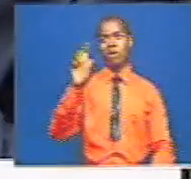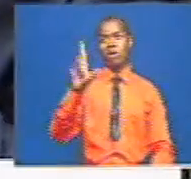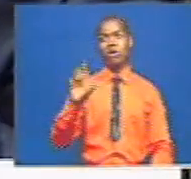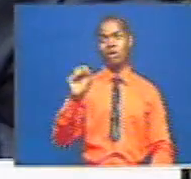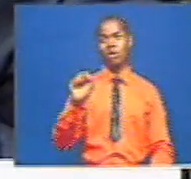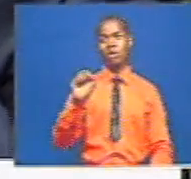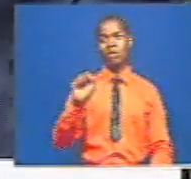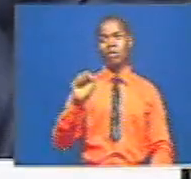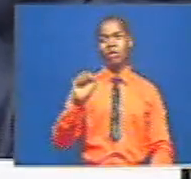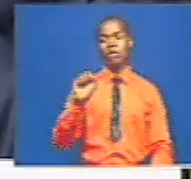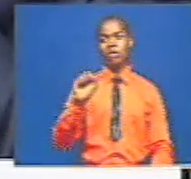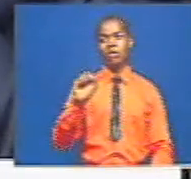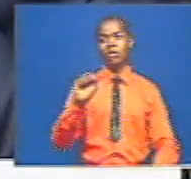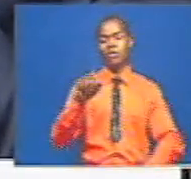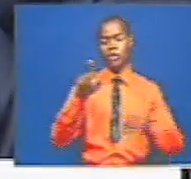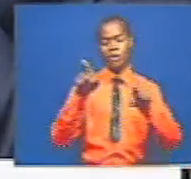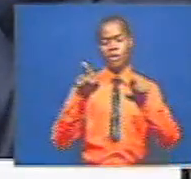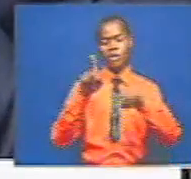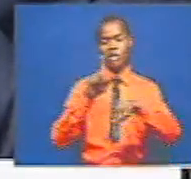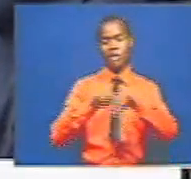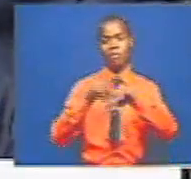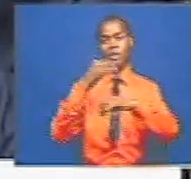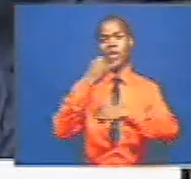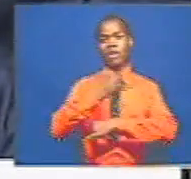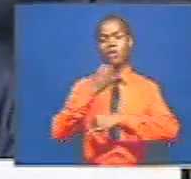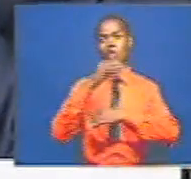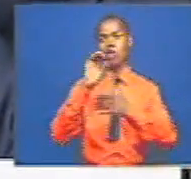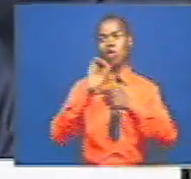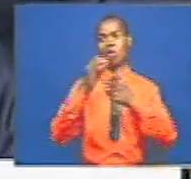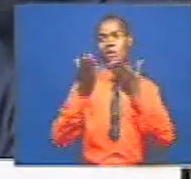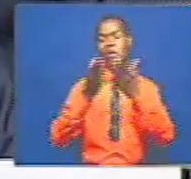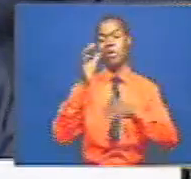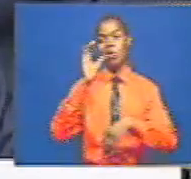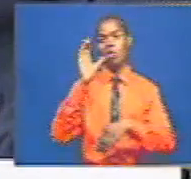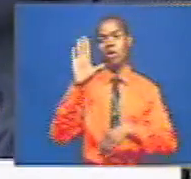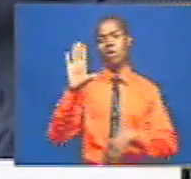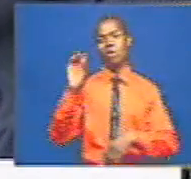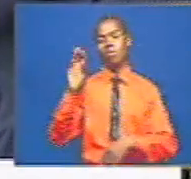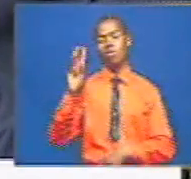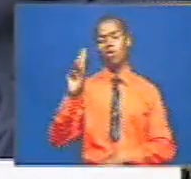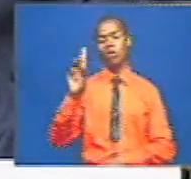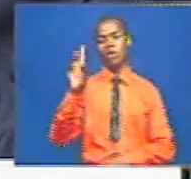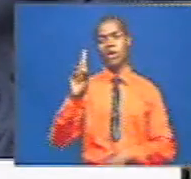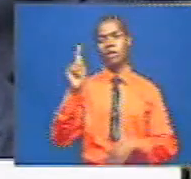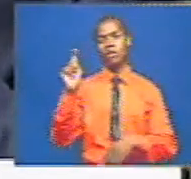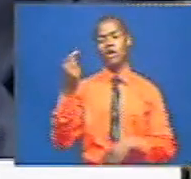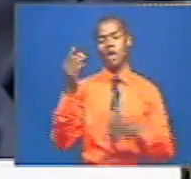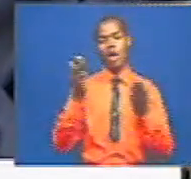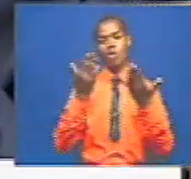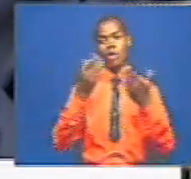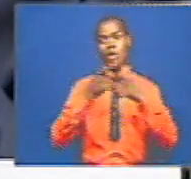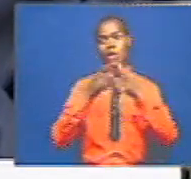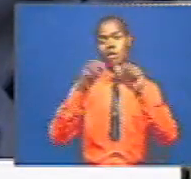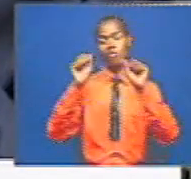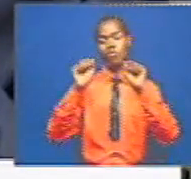so everywhere. Much cartels. Uh-huh. If an institution or a water board is not servicing Kenyans the way it is supposed to be serviced, we are going to